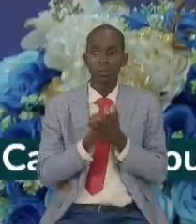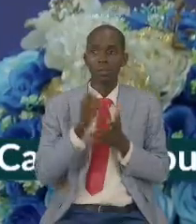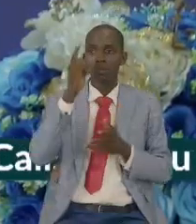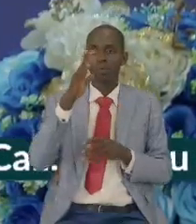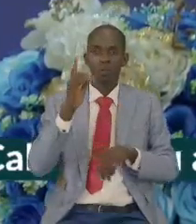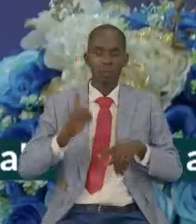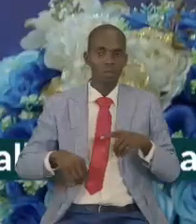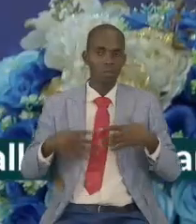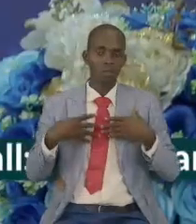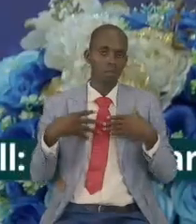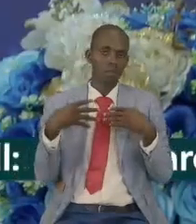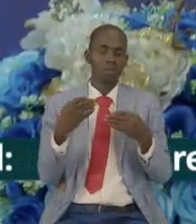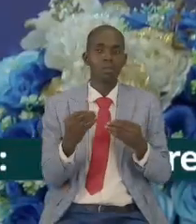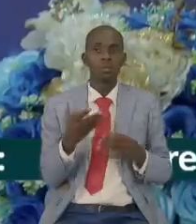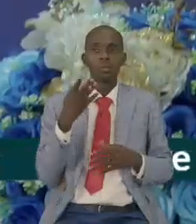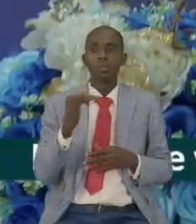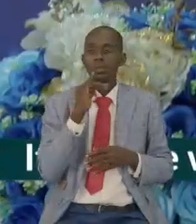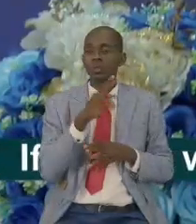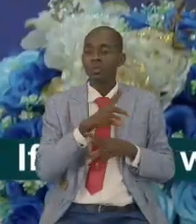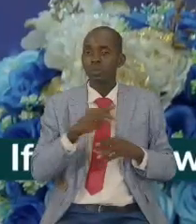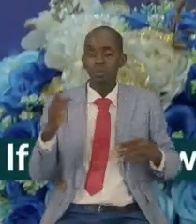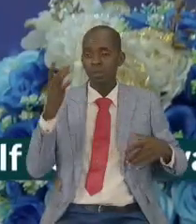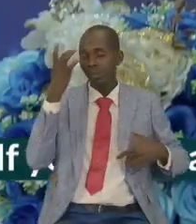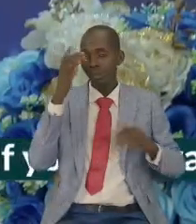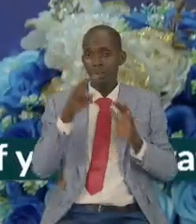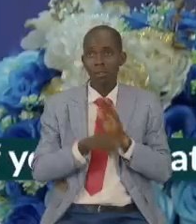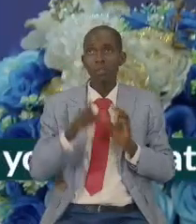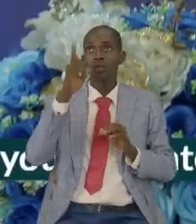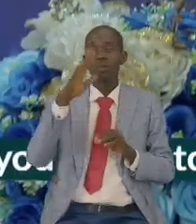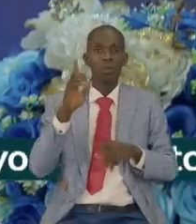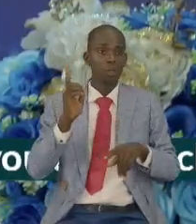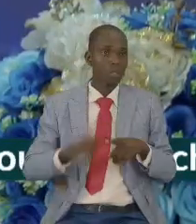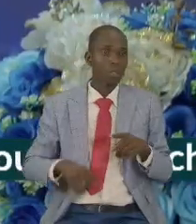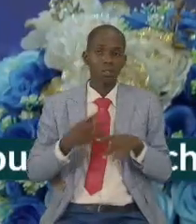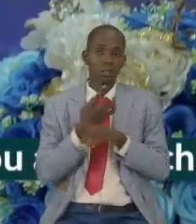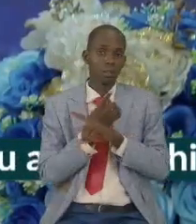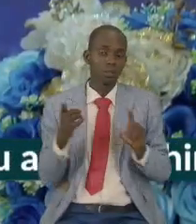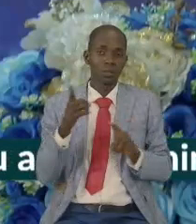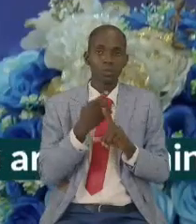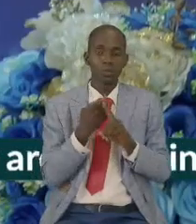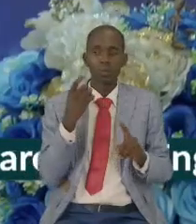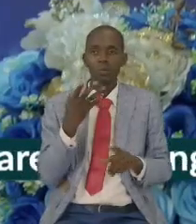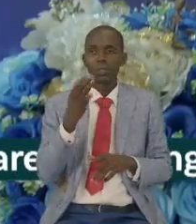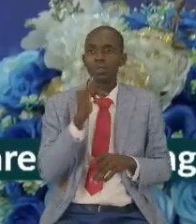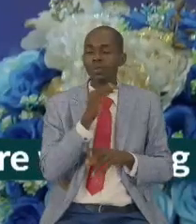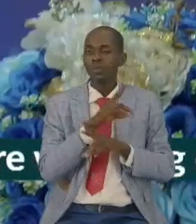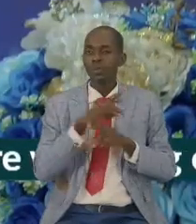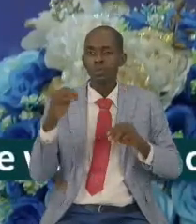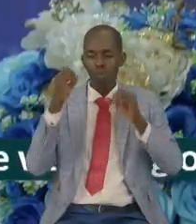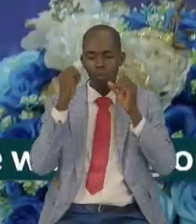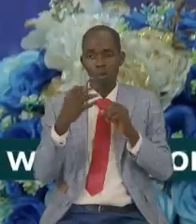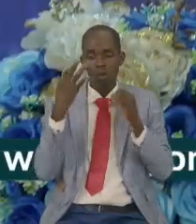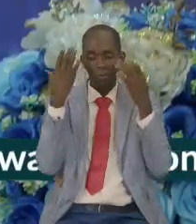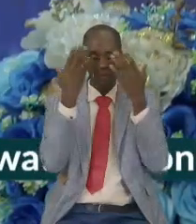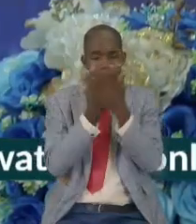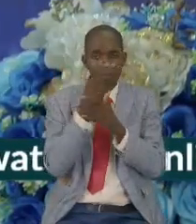If you're done by my right, your own left, can I see a flag? So why source those in charge? If you're done, can